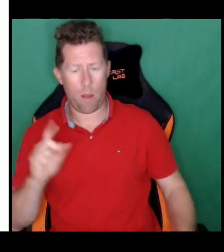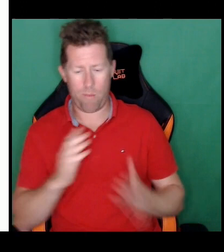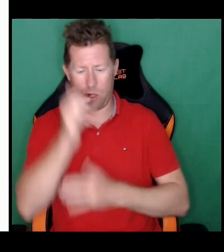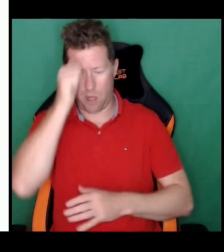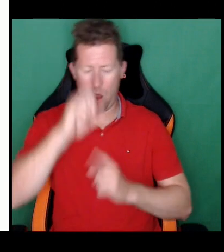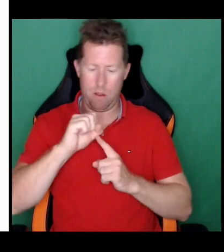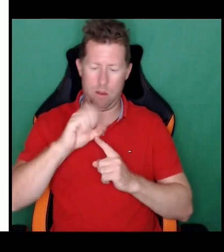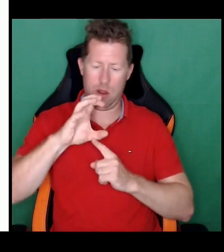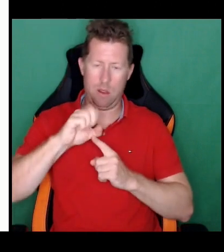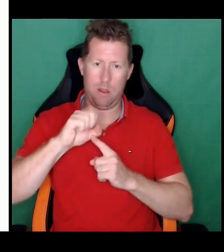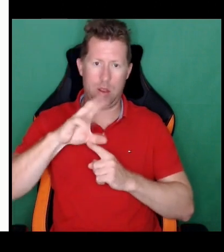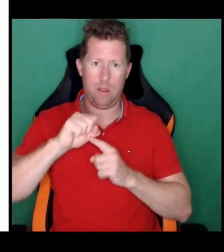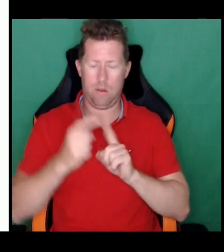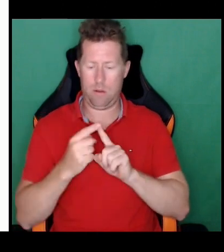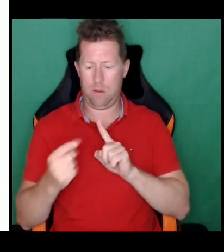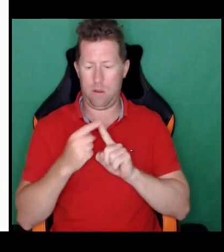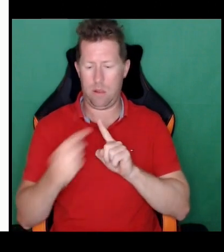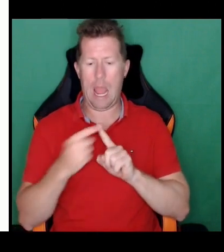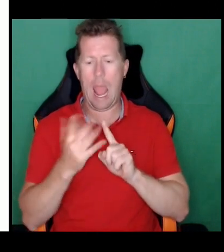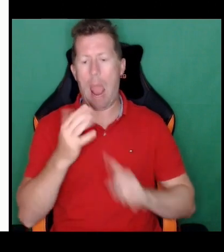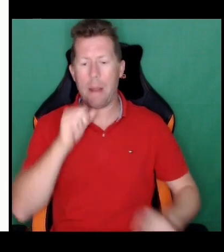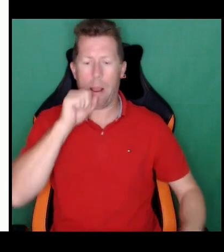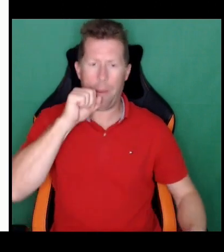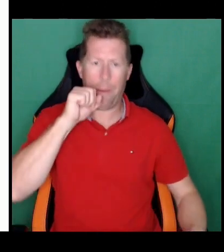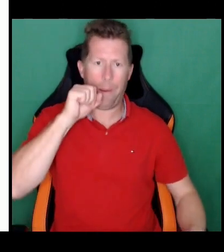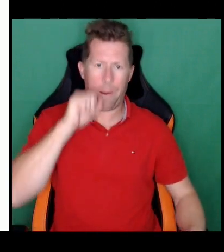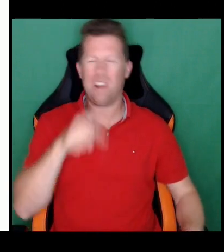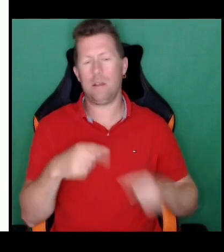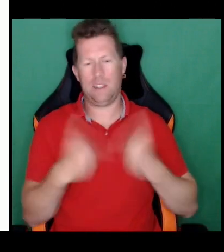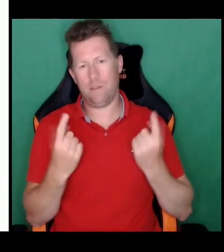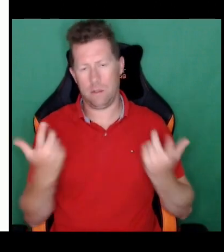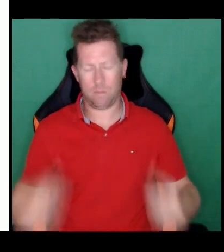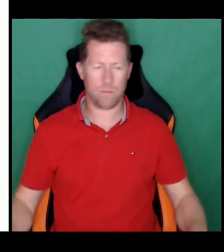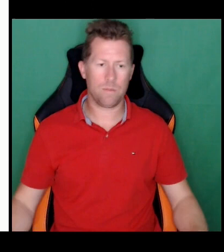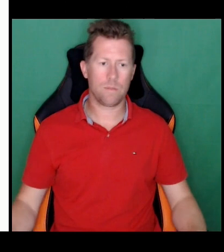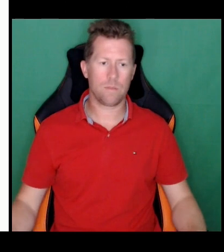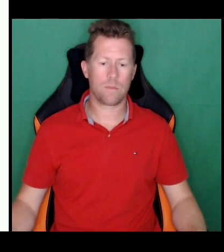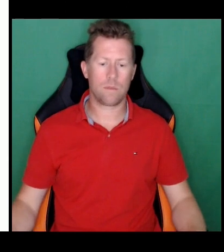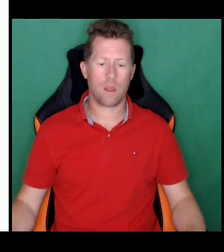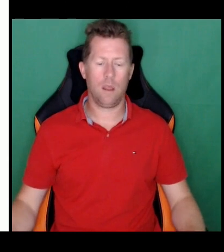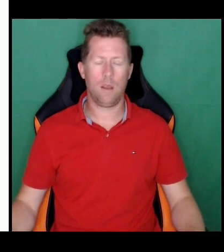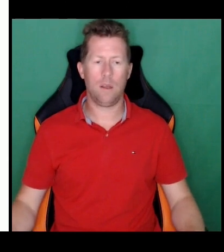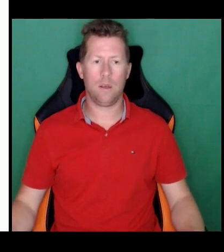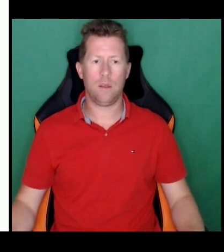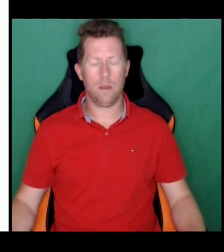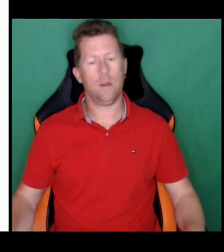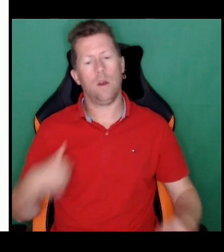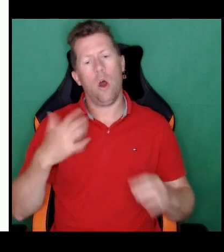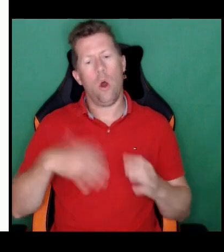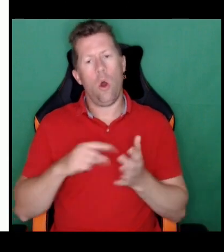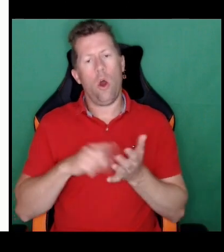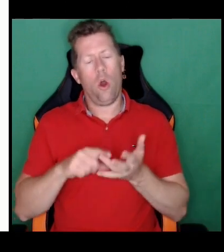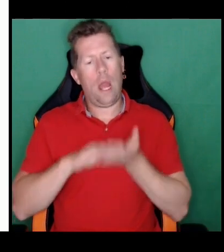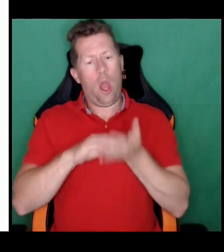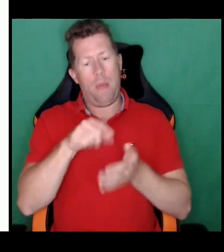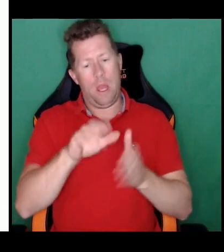different numbers of puffs as well as different nicotine amounts. We want to also help them to